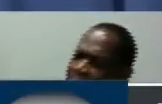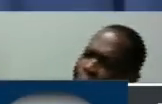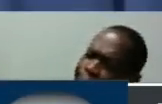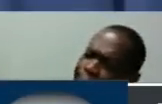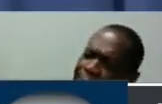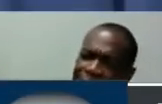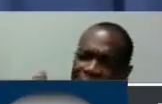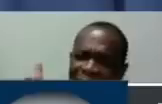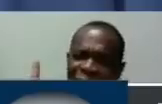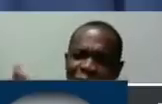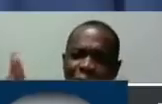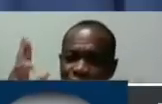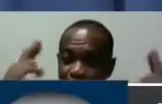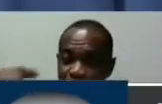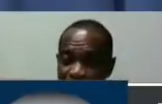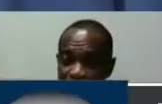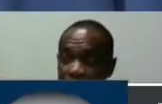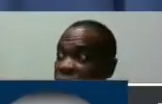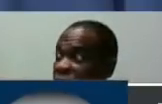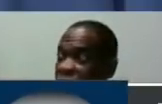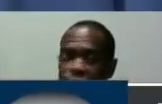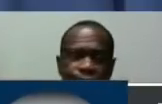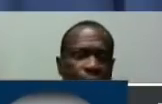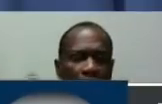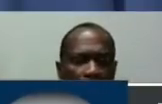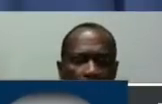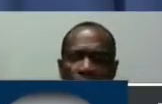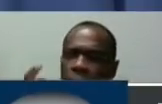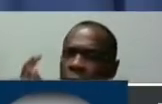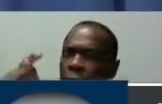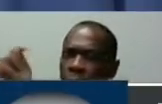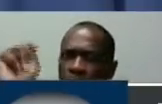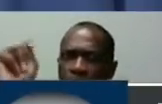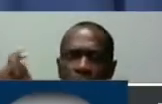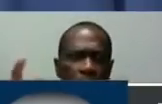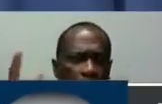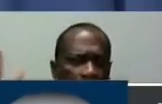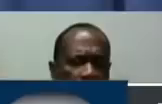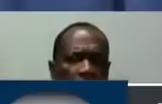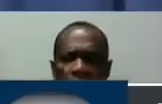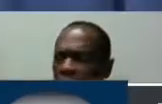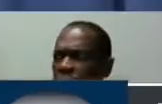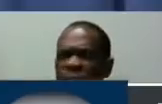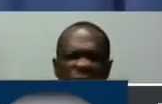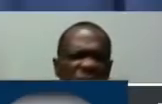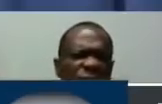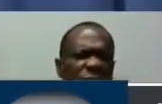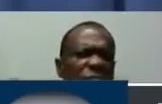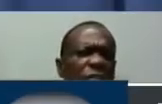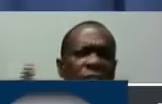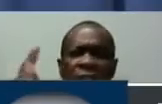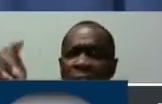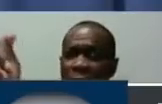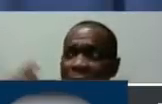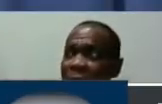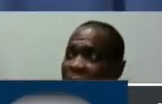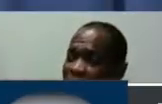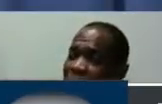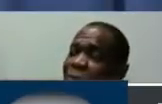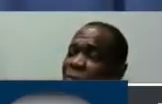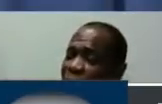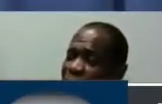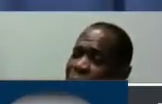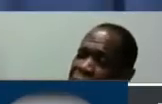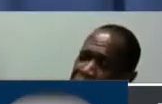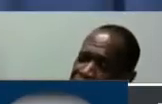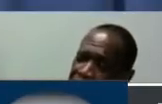for helping Tobago and going to Tobago. Coming out of her visit, which she led on the instruction of the Honorable Prime